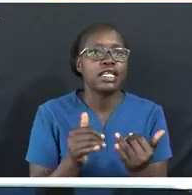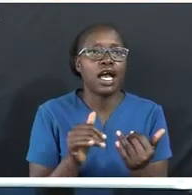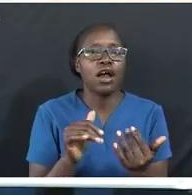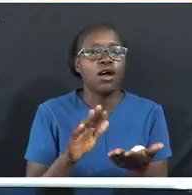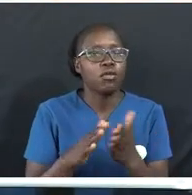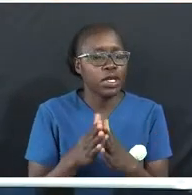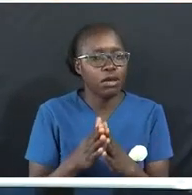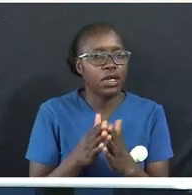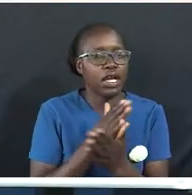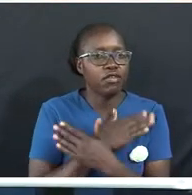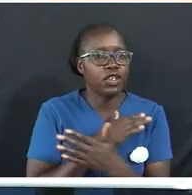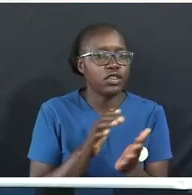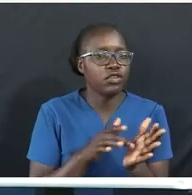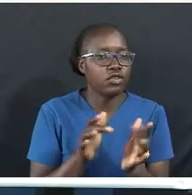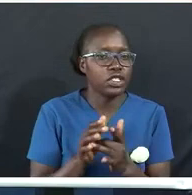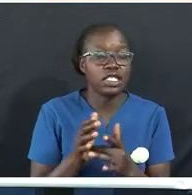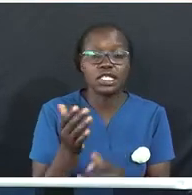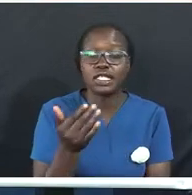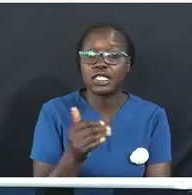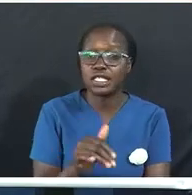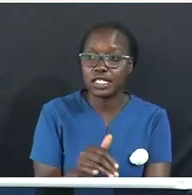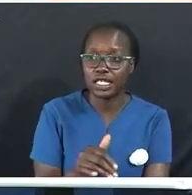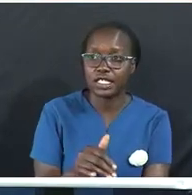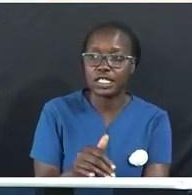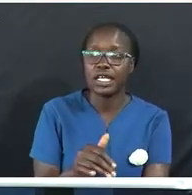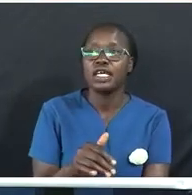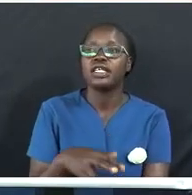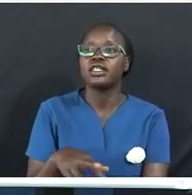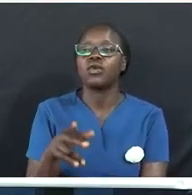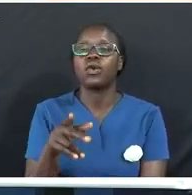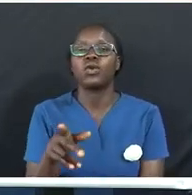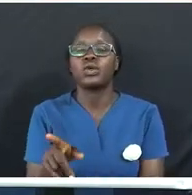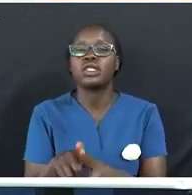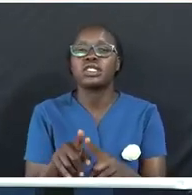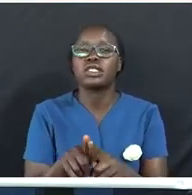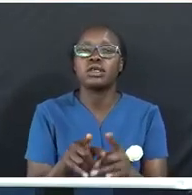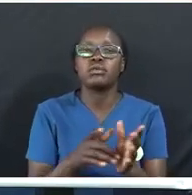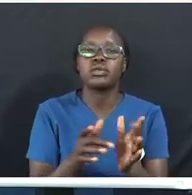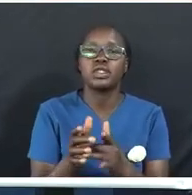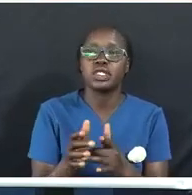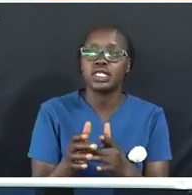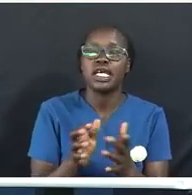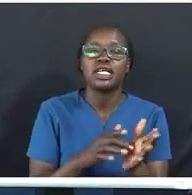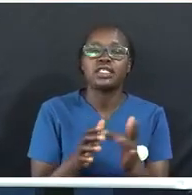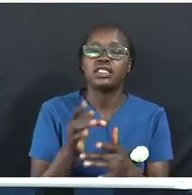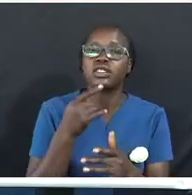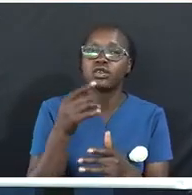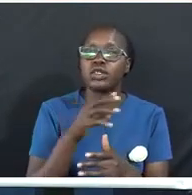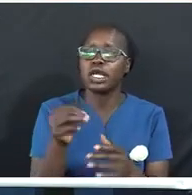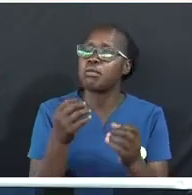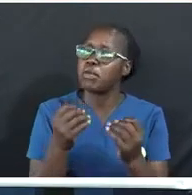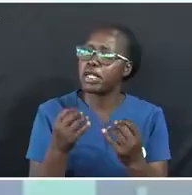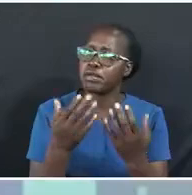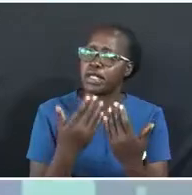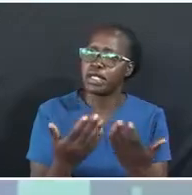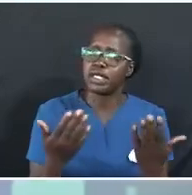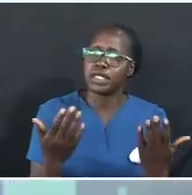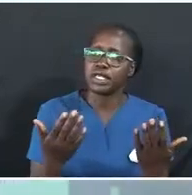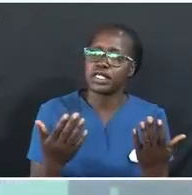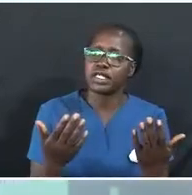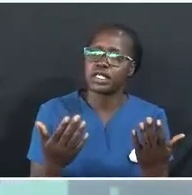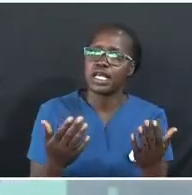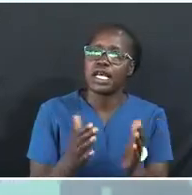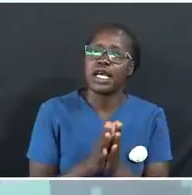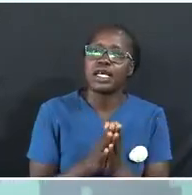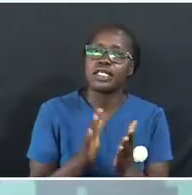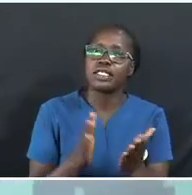Jesus, yes, they walked with the same Jesus. And Jesus told them many things. And